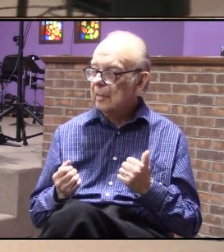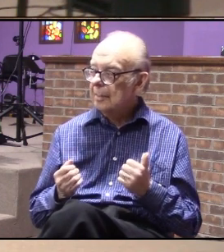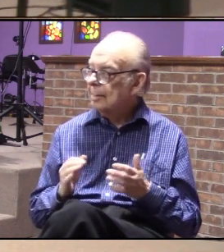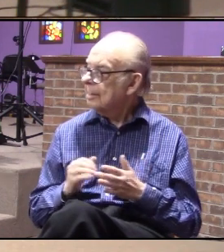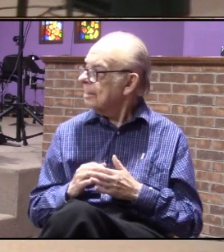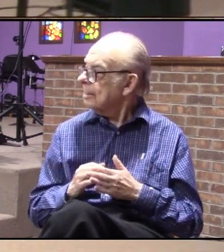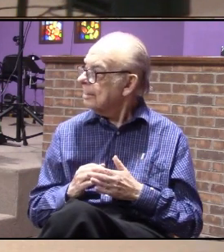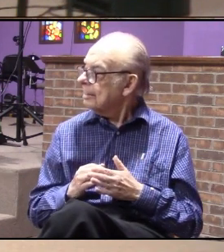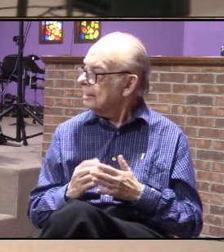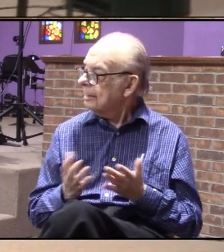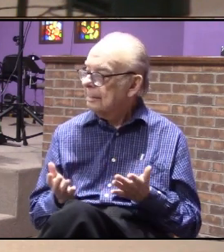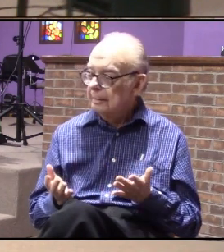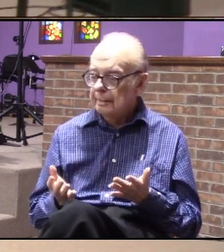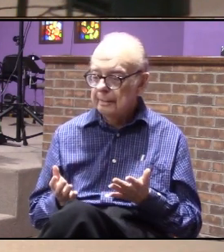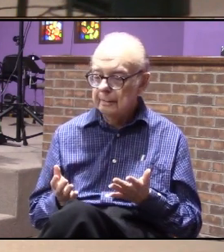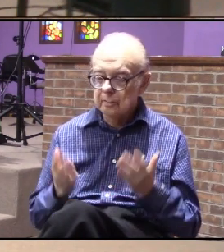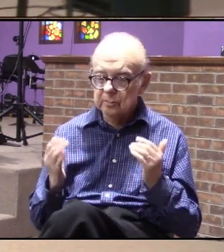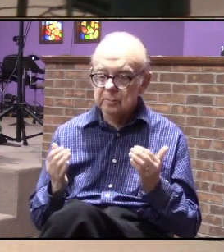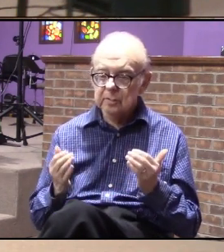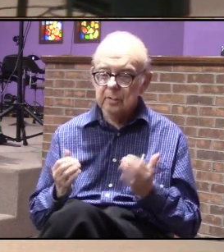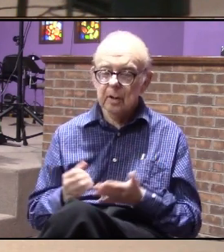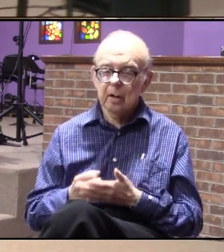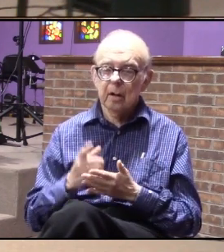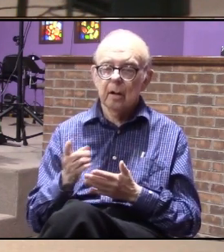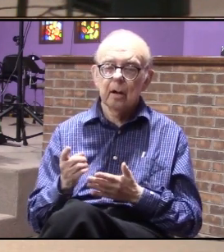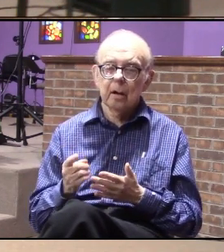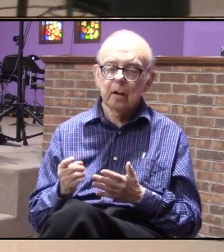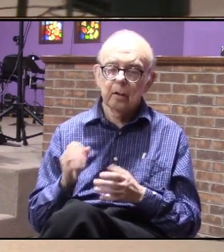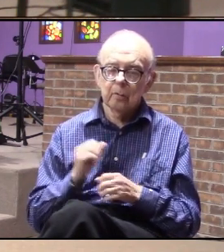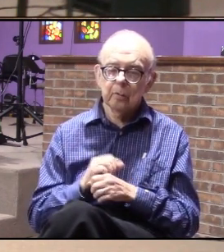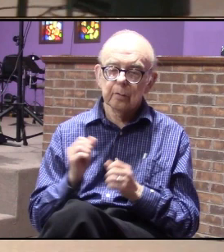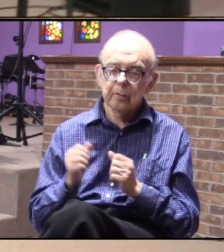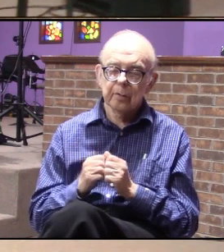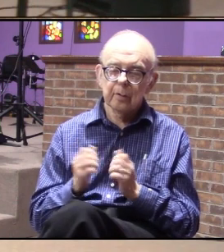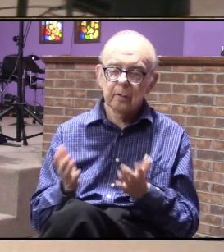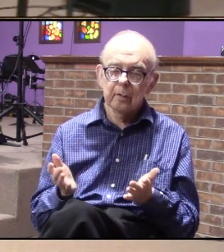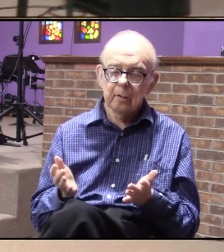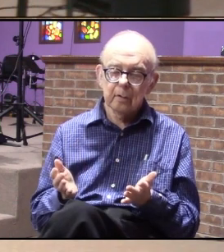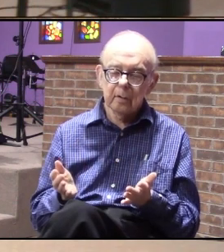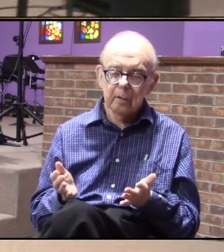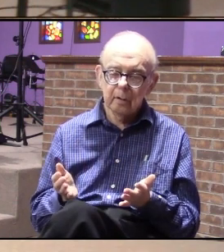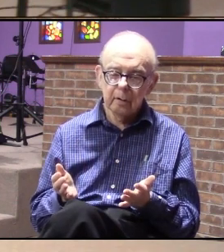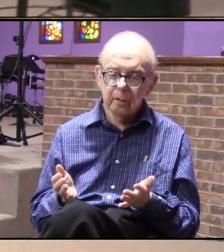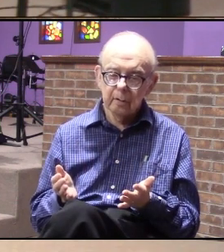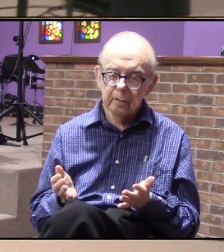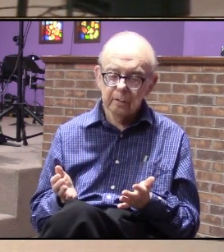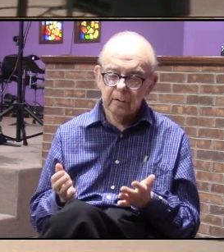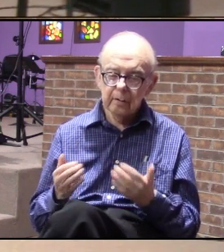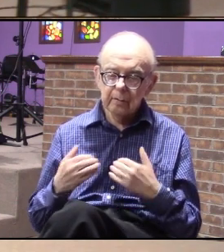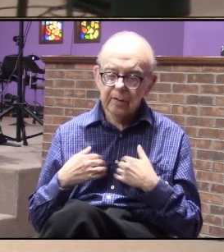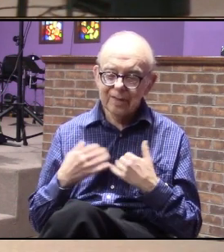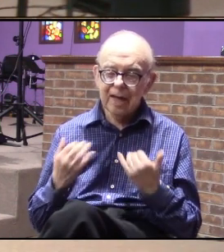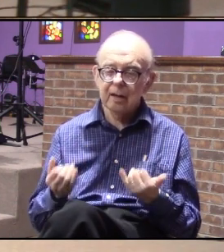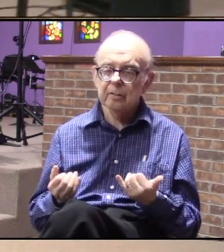that has hopefully helped you to deal with what it is that you're dealing with.